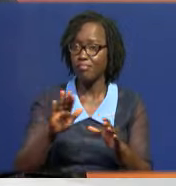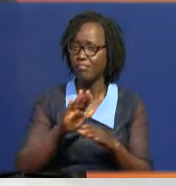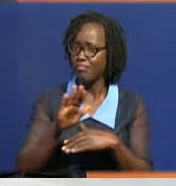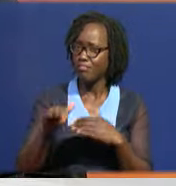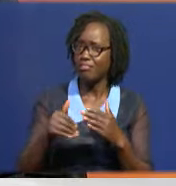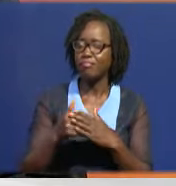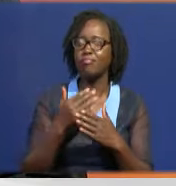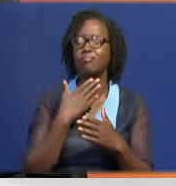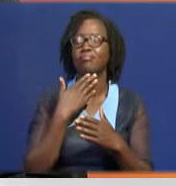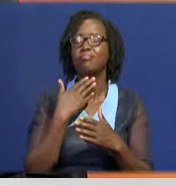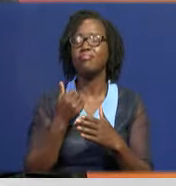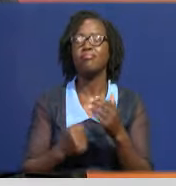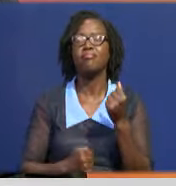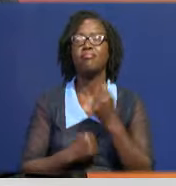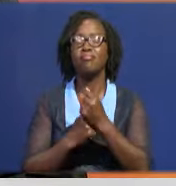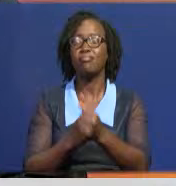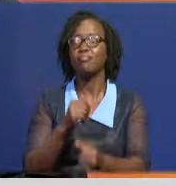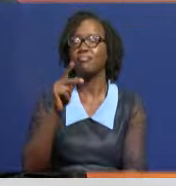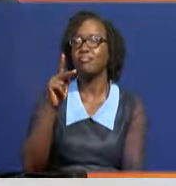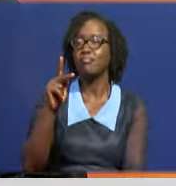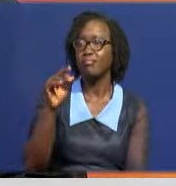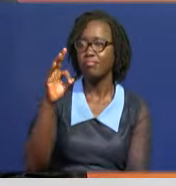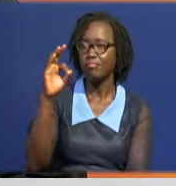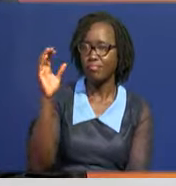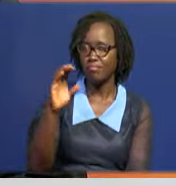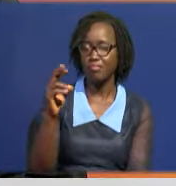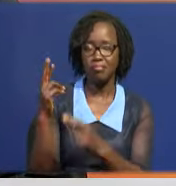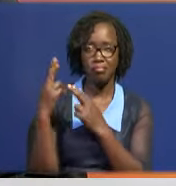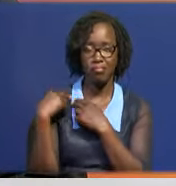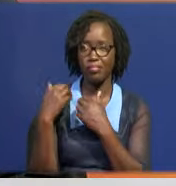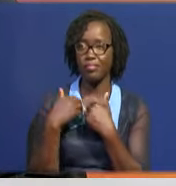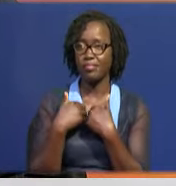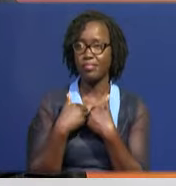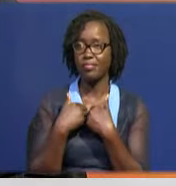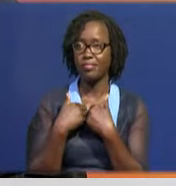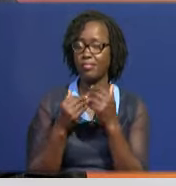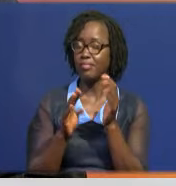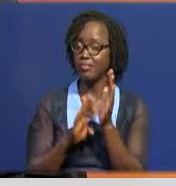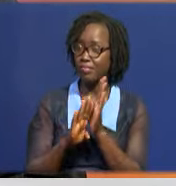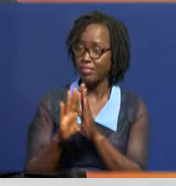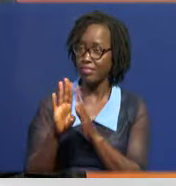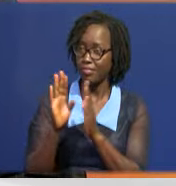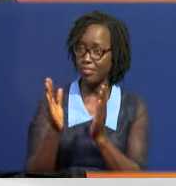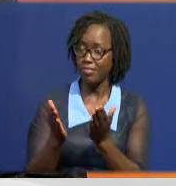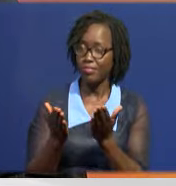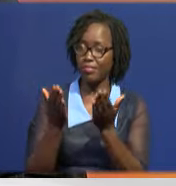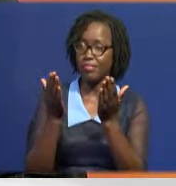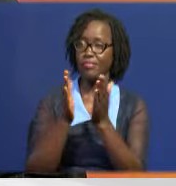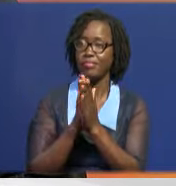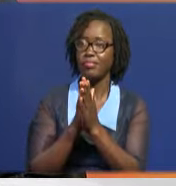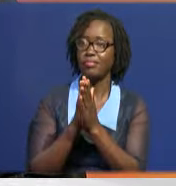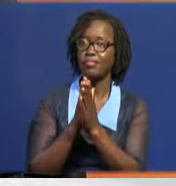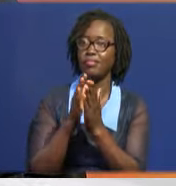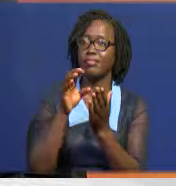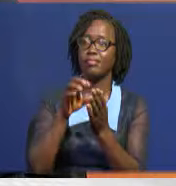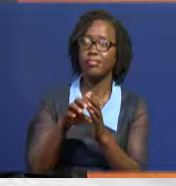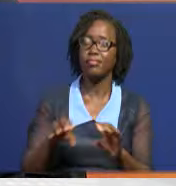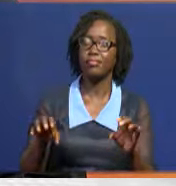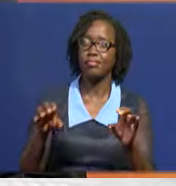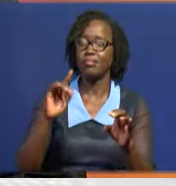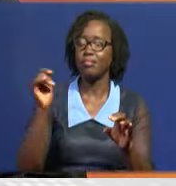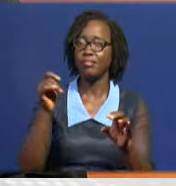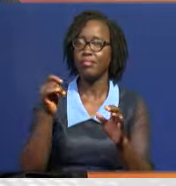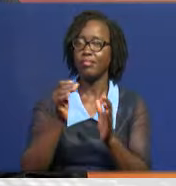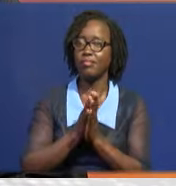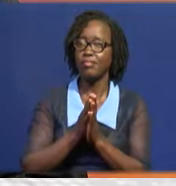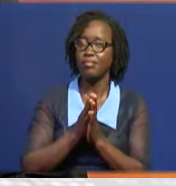actually support. Kenya Film Commission has a mandate to develop, promote, and market Kenya as a filming